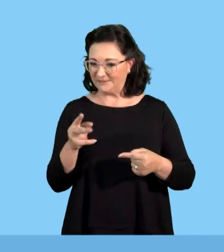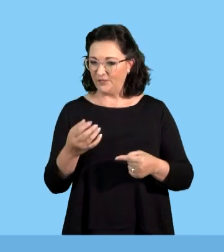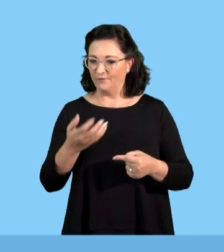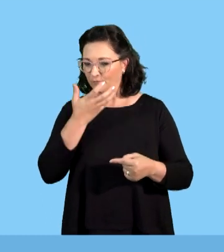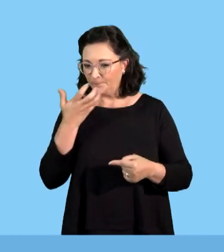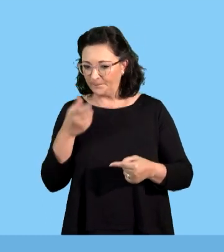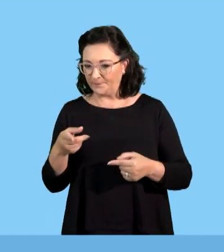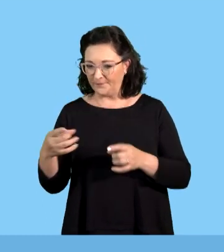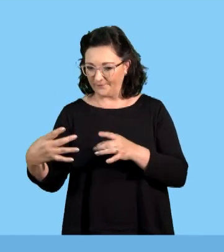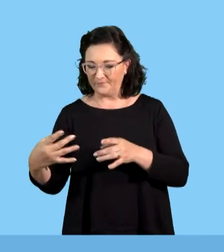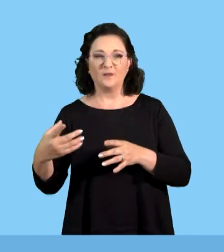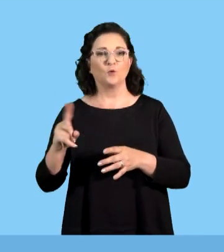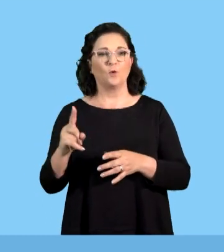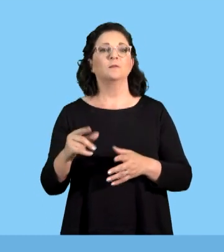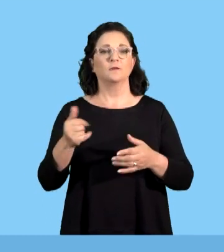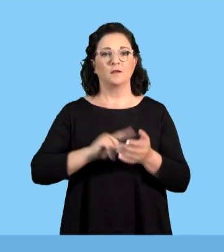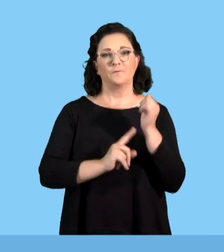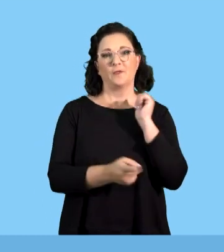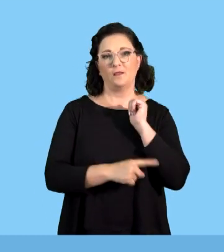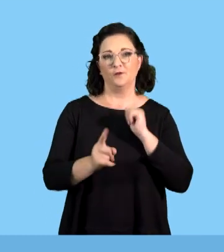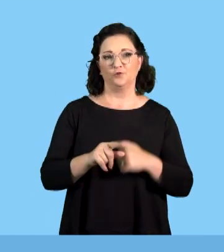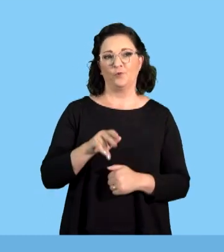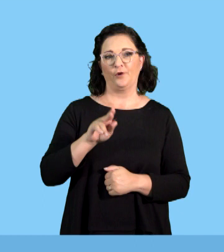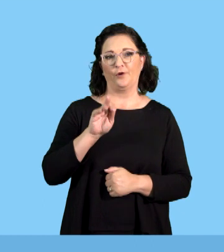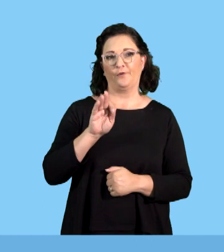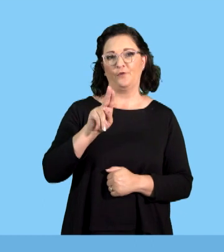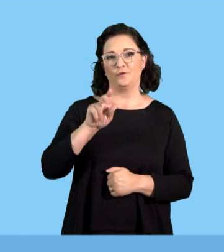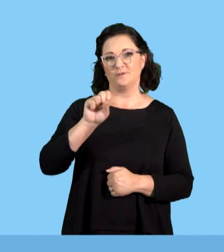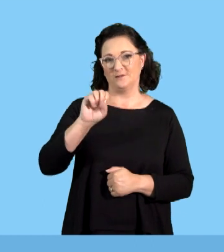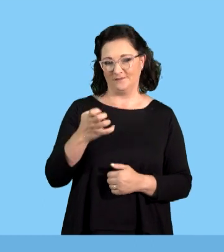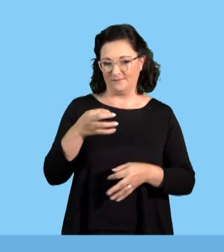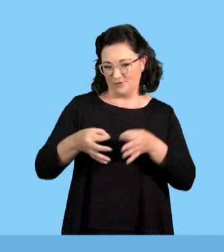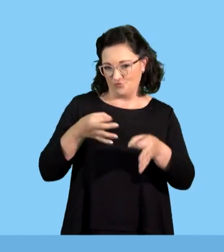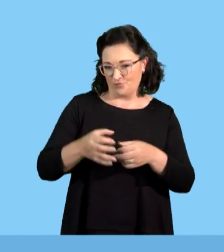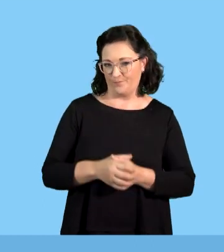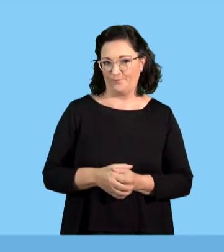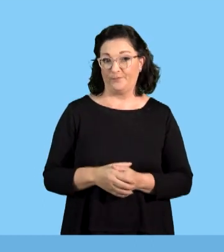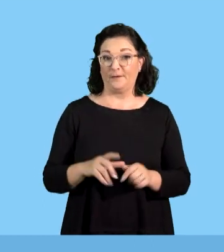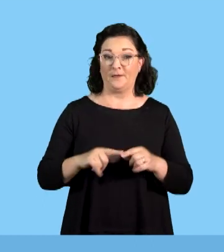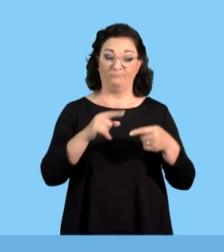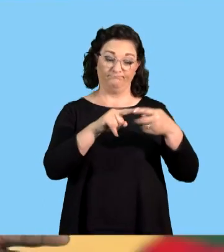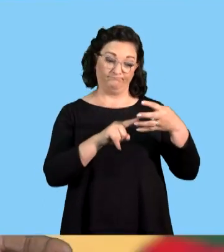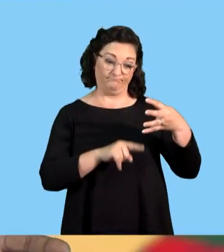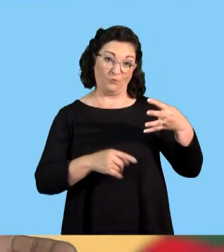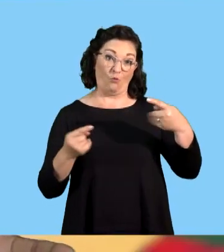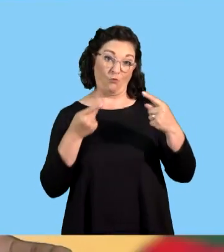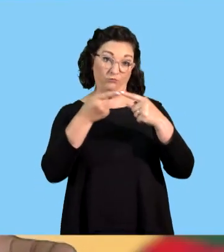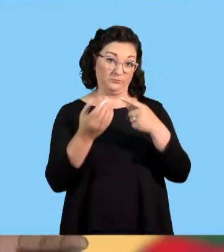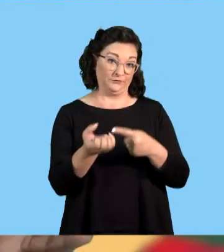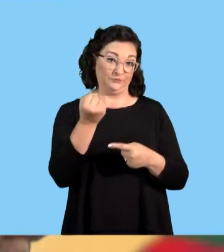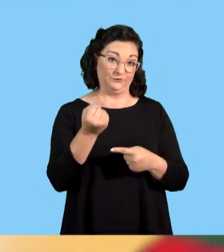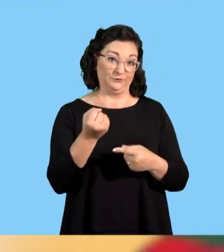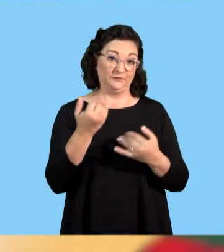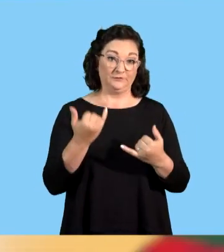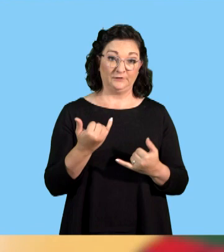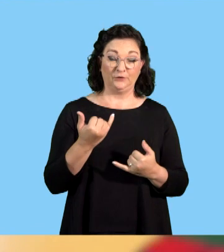heating effect of a current, and then lastly, describe a fuse. So, in order for us to achieve these goals that we have set, we are